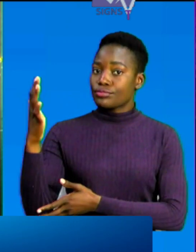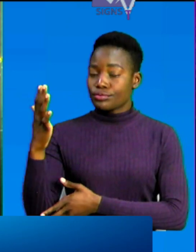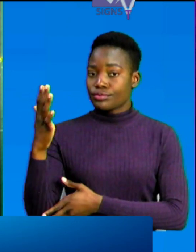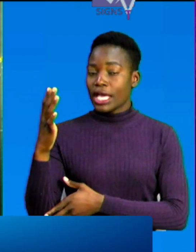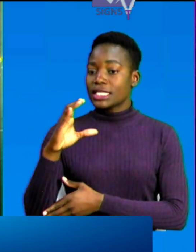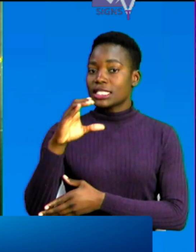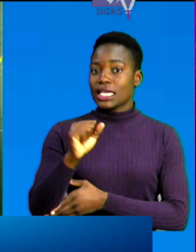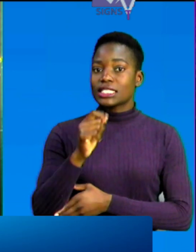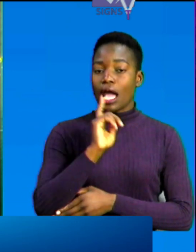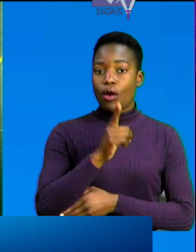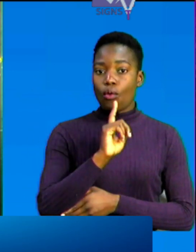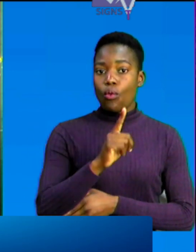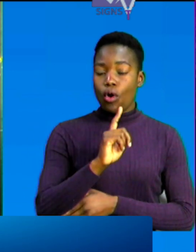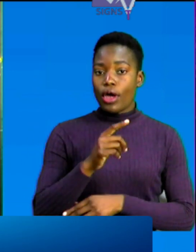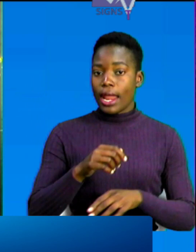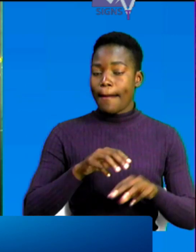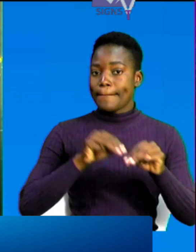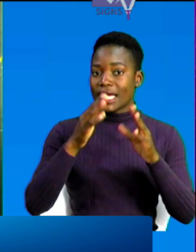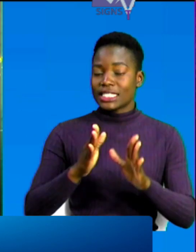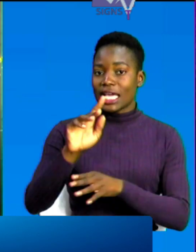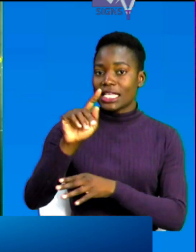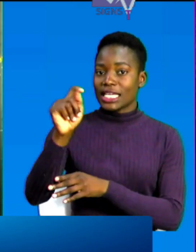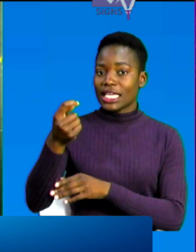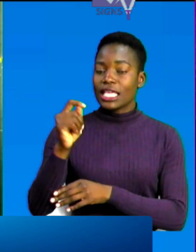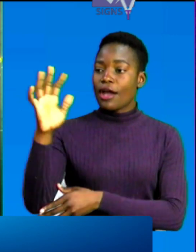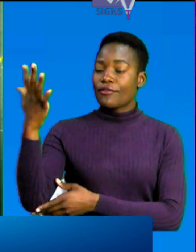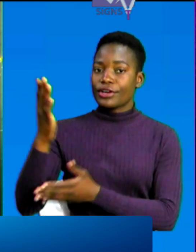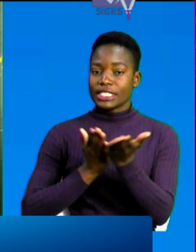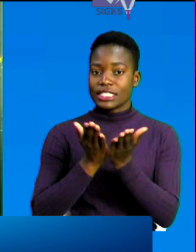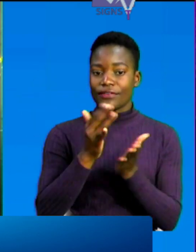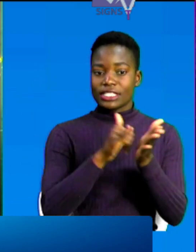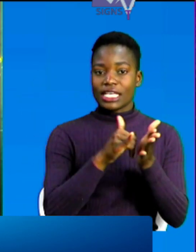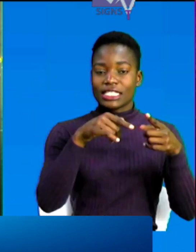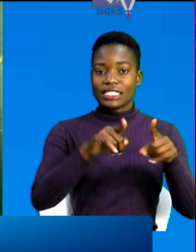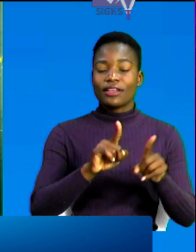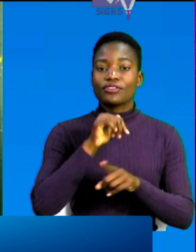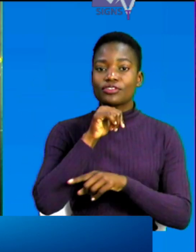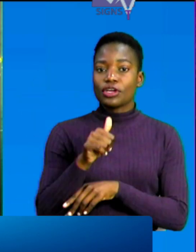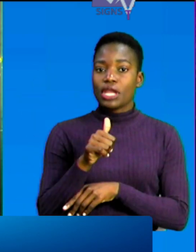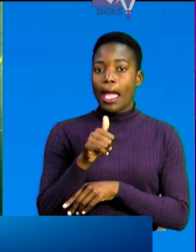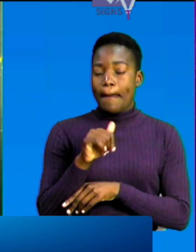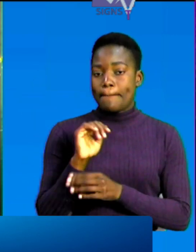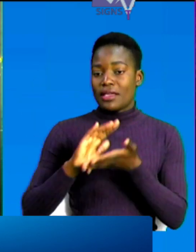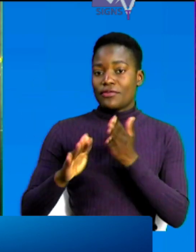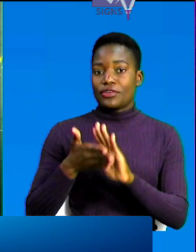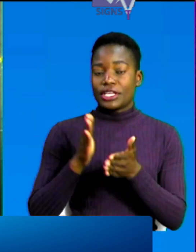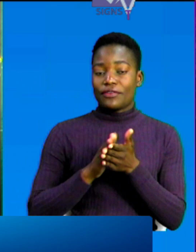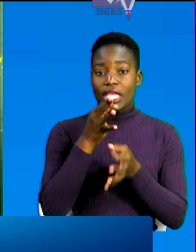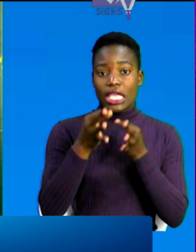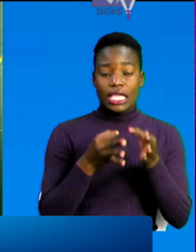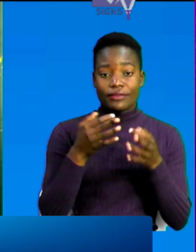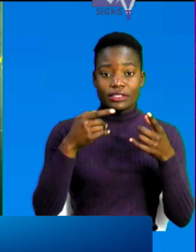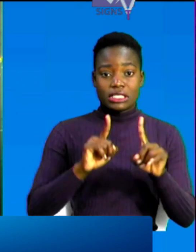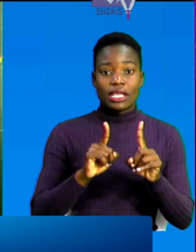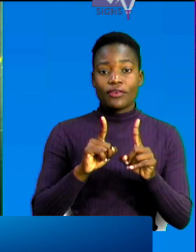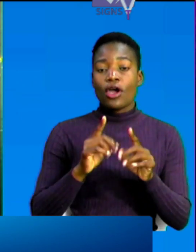has warned the senior managers at the Kenya Forest Service that they will not be spared if found to be in contravention of